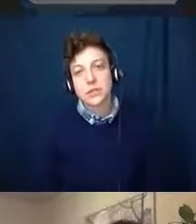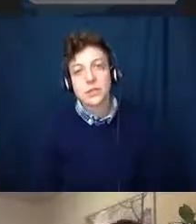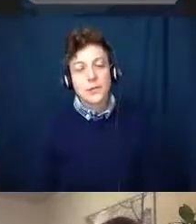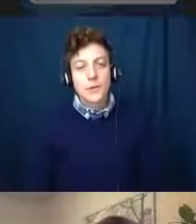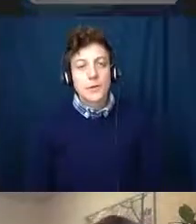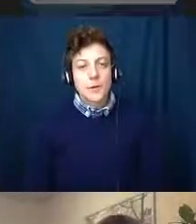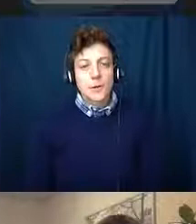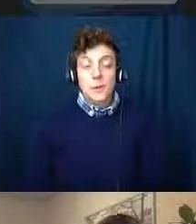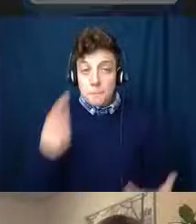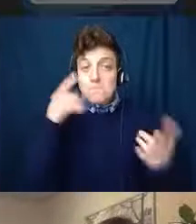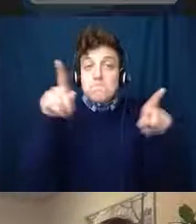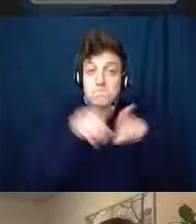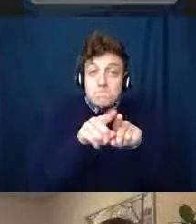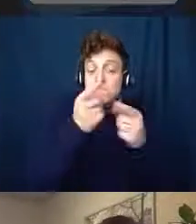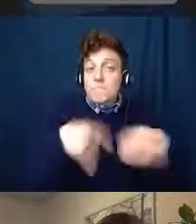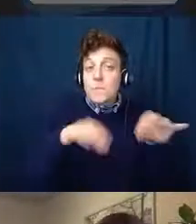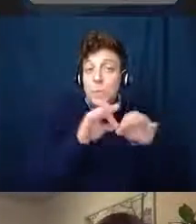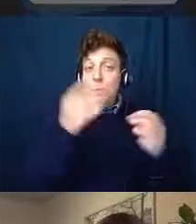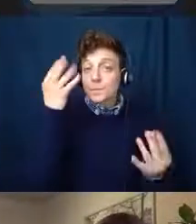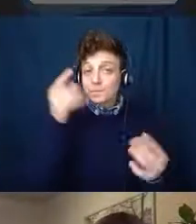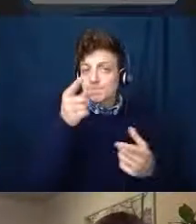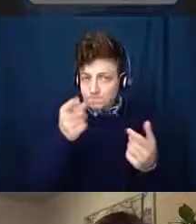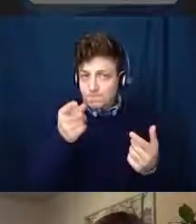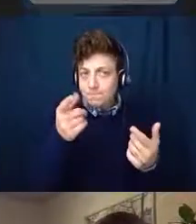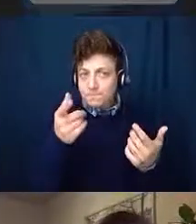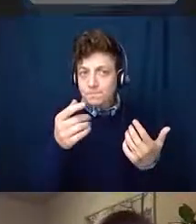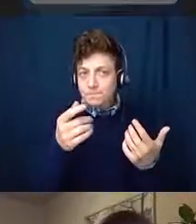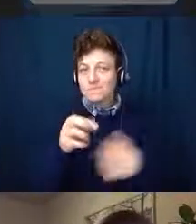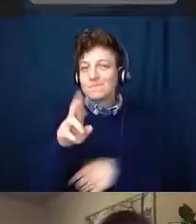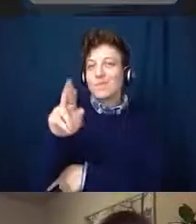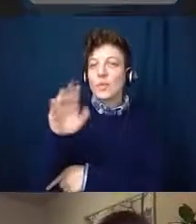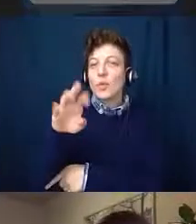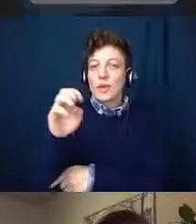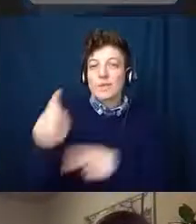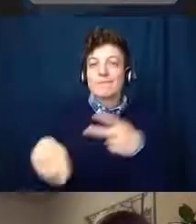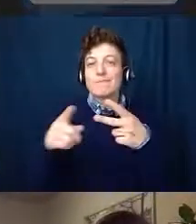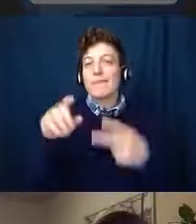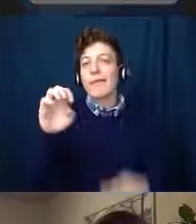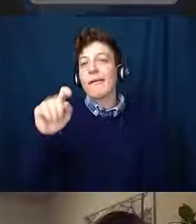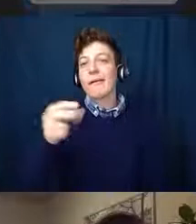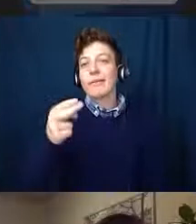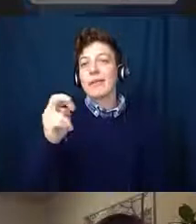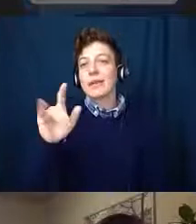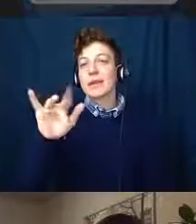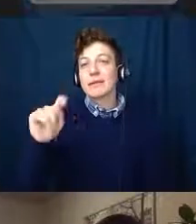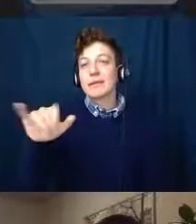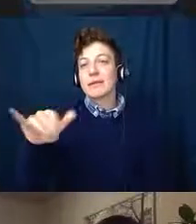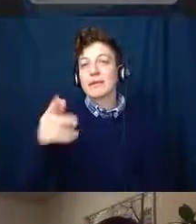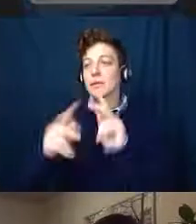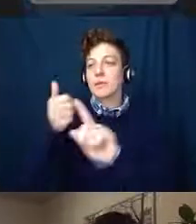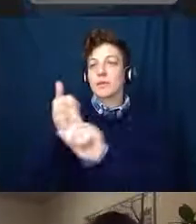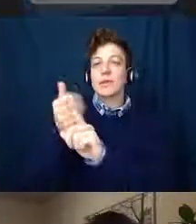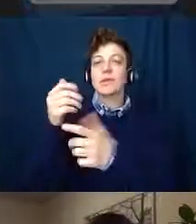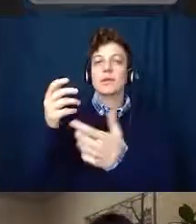And I think also really important to consider is the race and ethnicity of people being impacted by drug overdose deaths. I